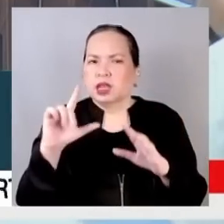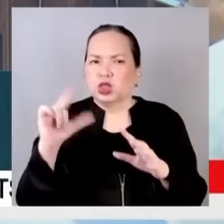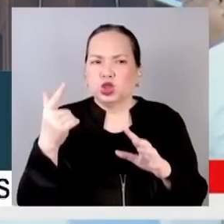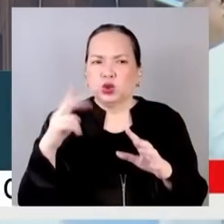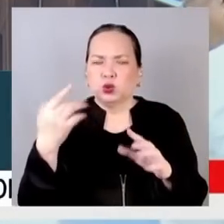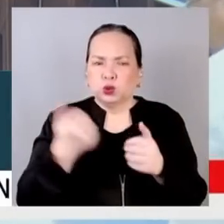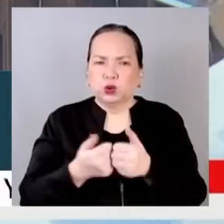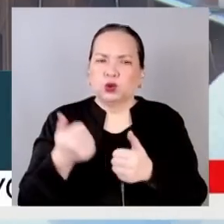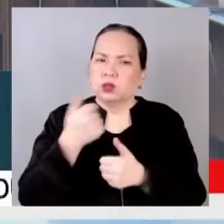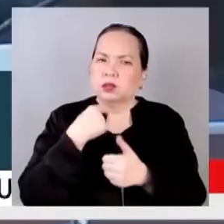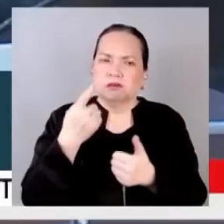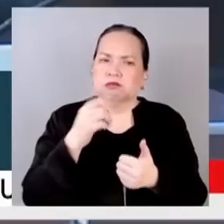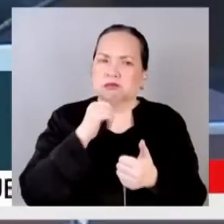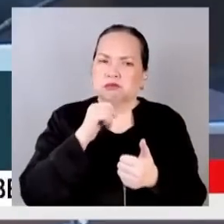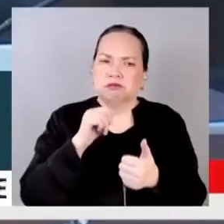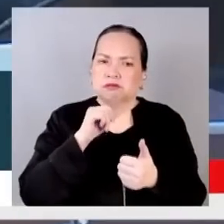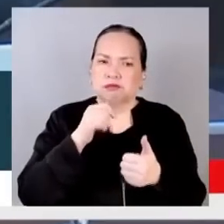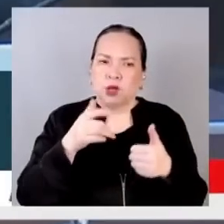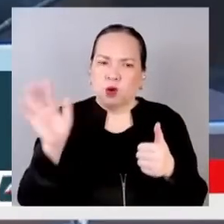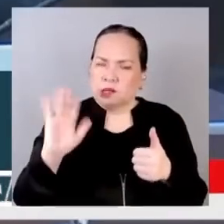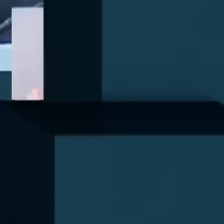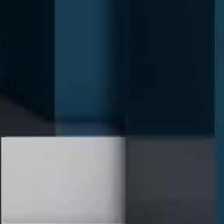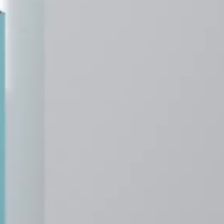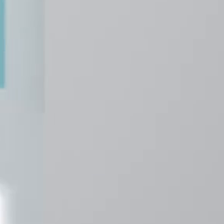culture of impunity to prevail in the country.